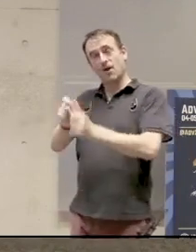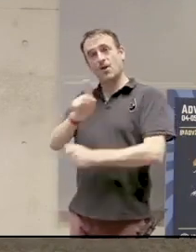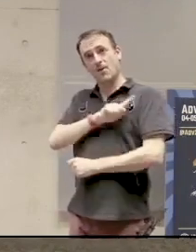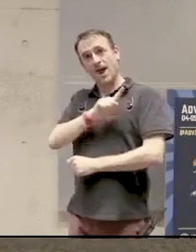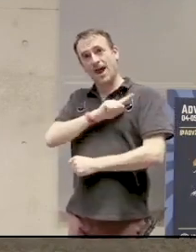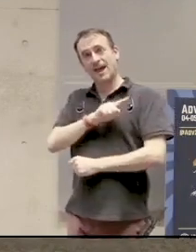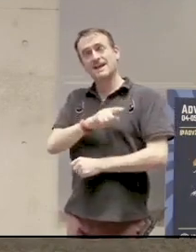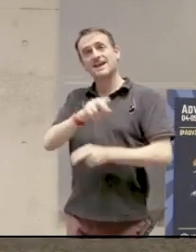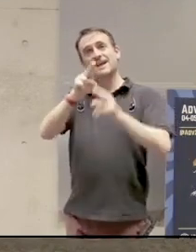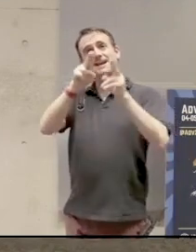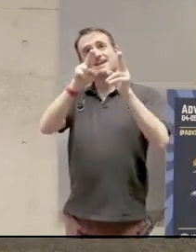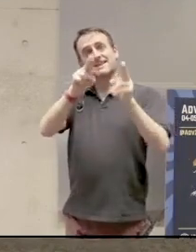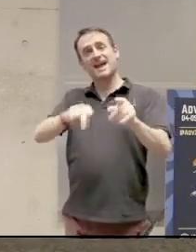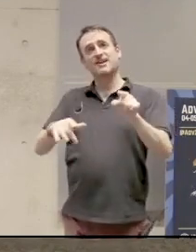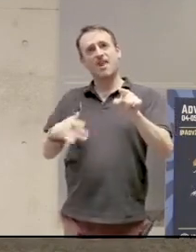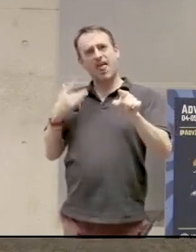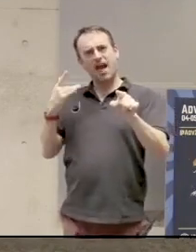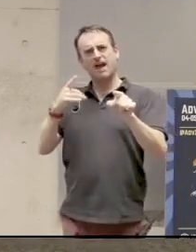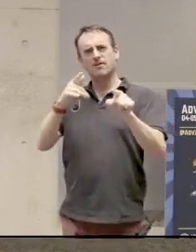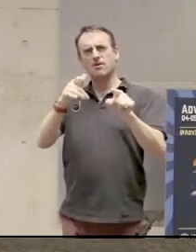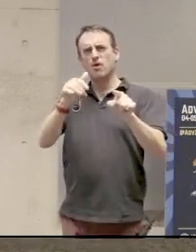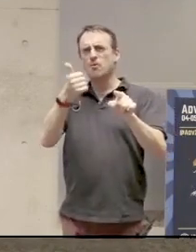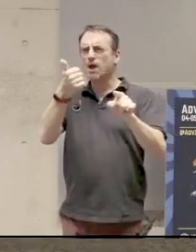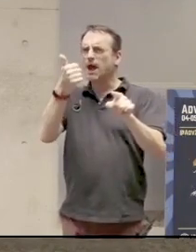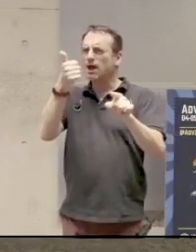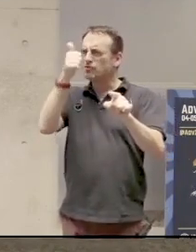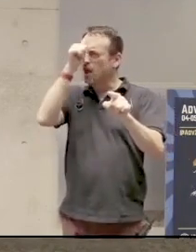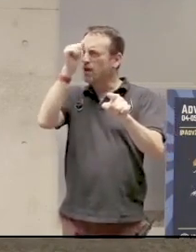Alive was known for its physics.